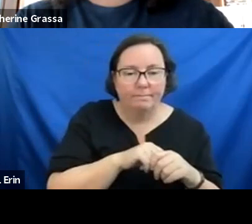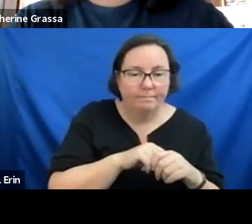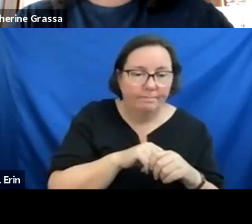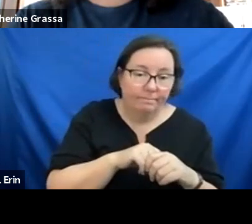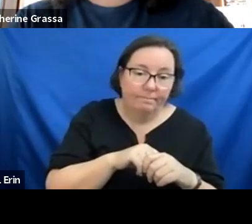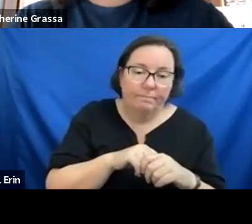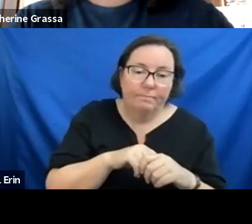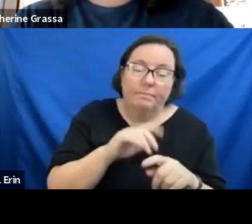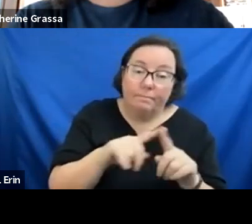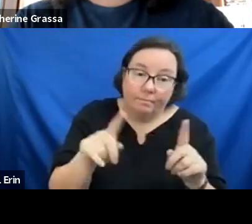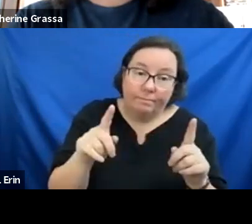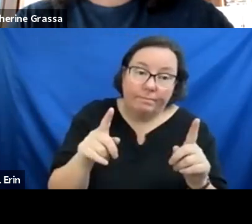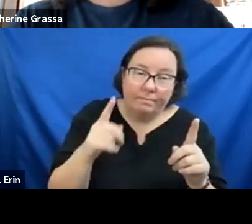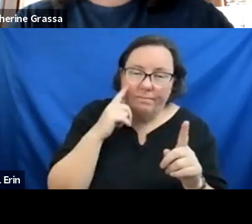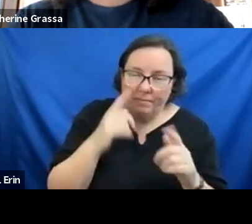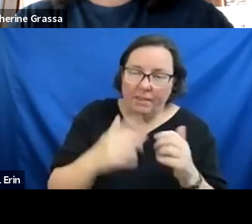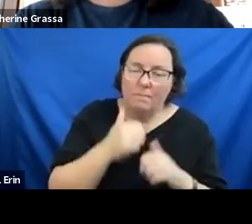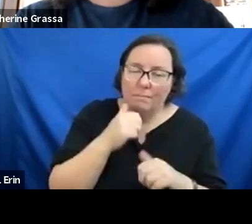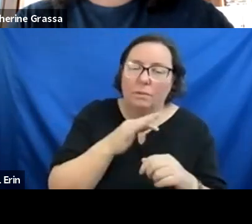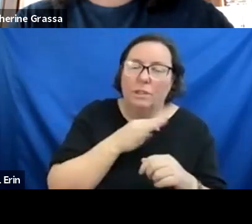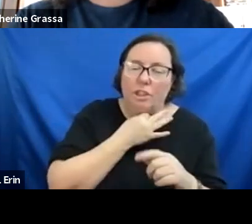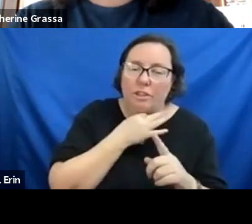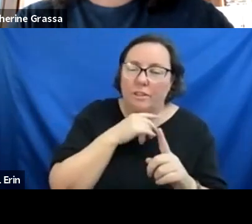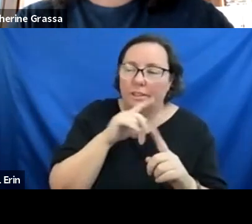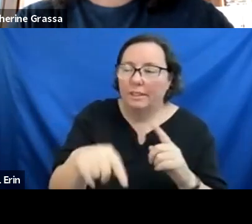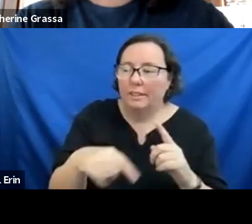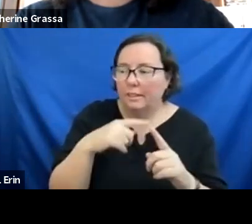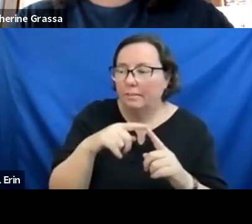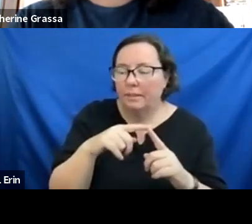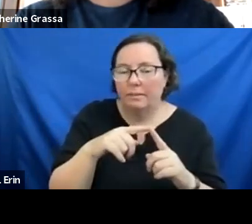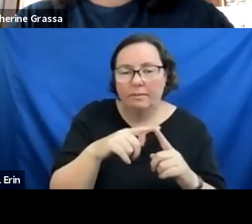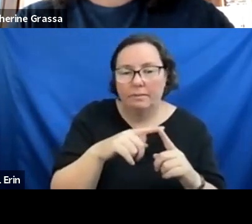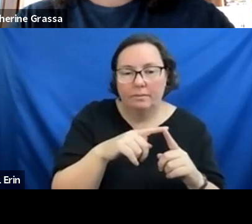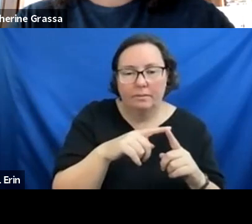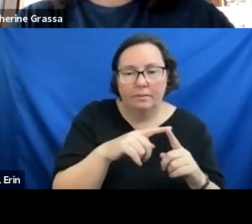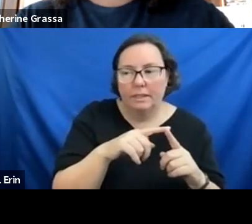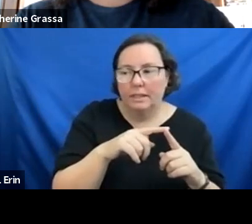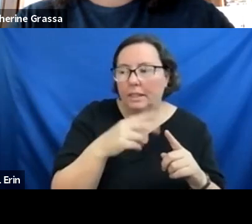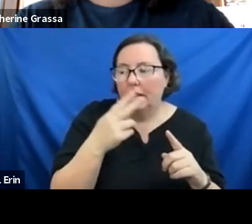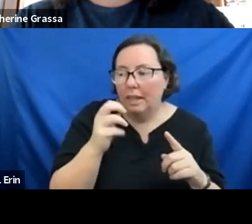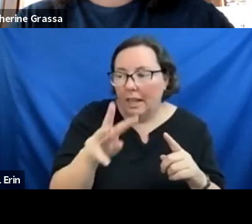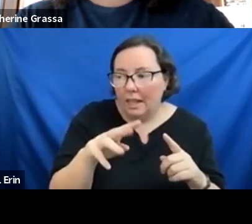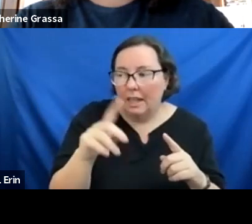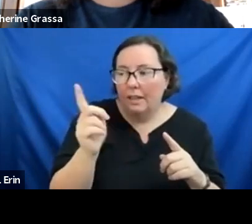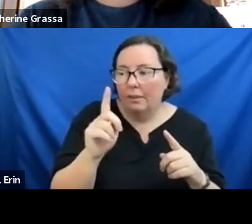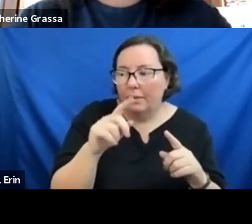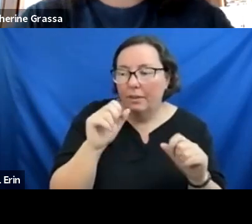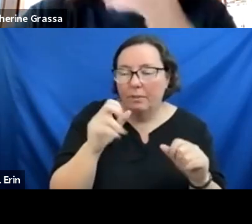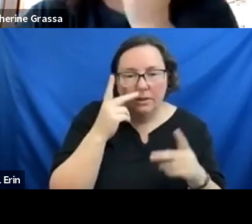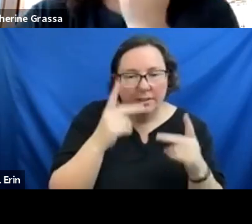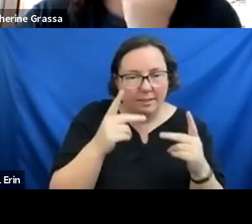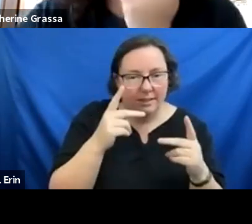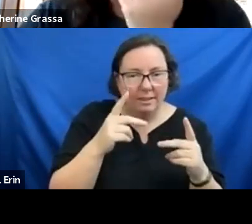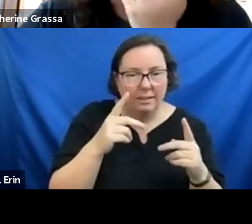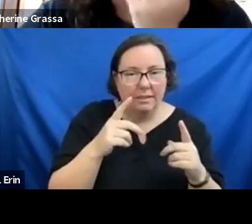well. But I think I'm most curious about how and where we can see, for